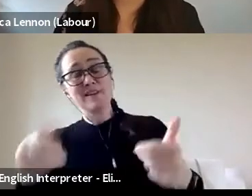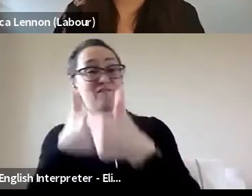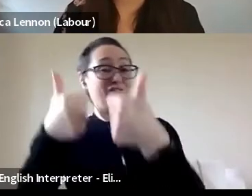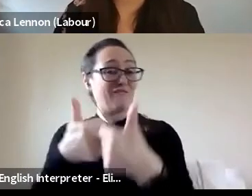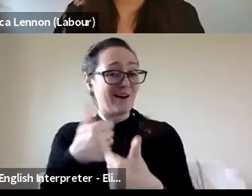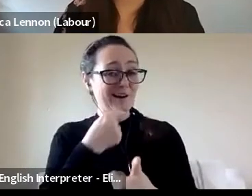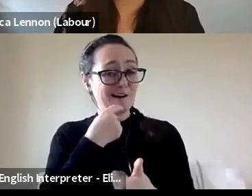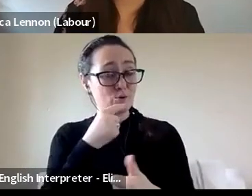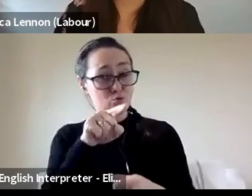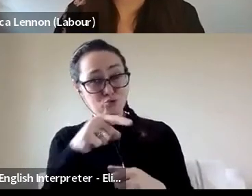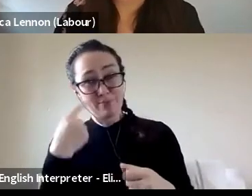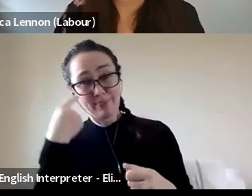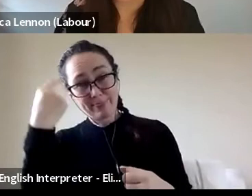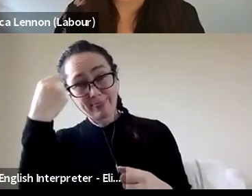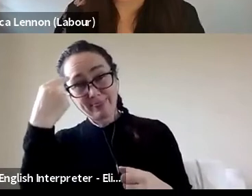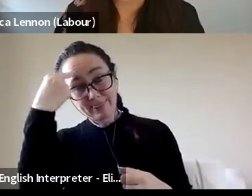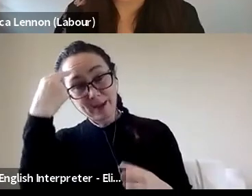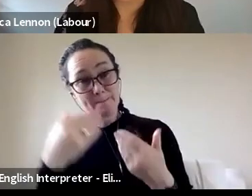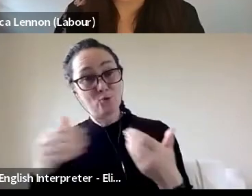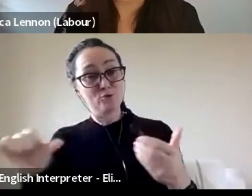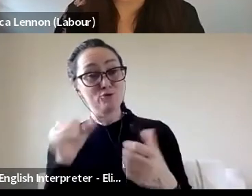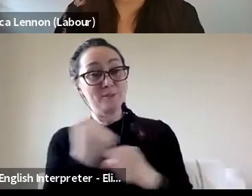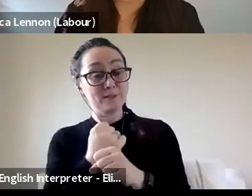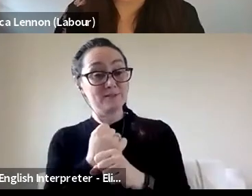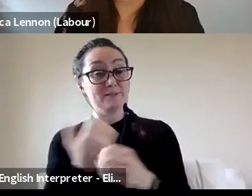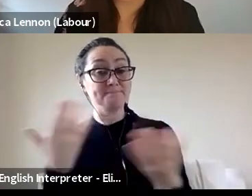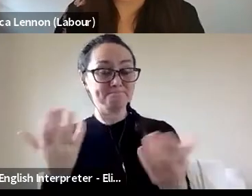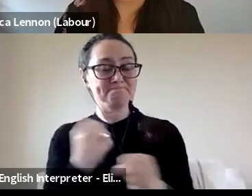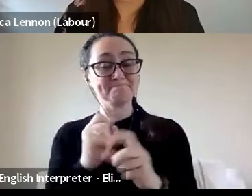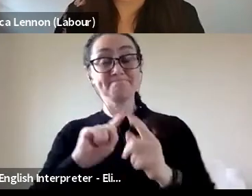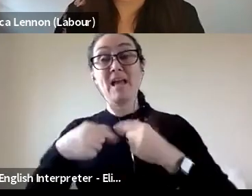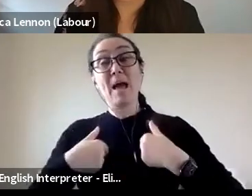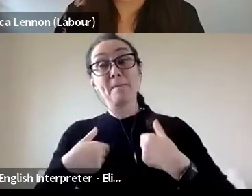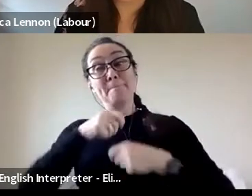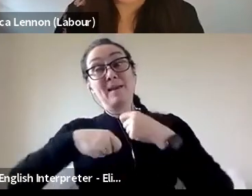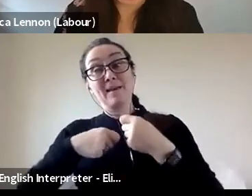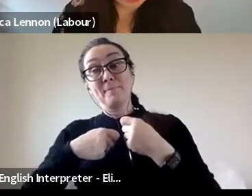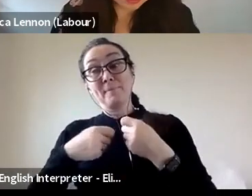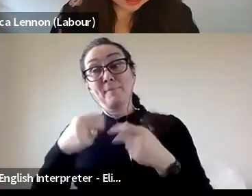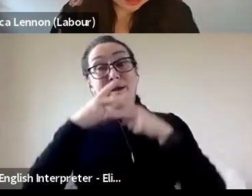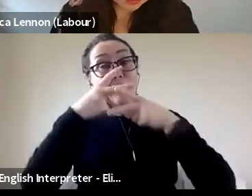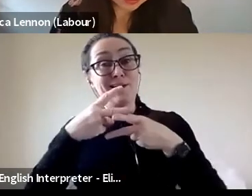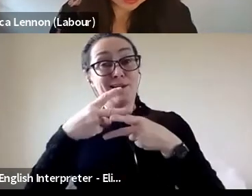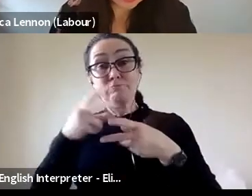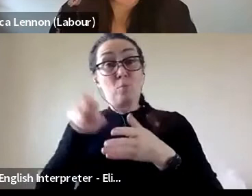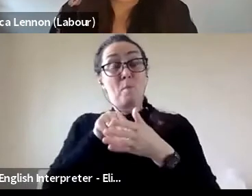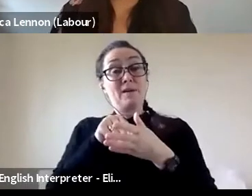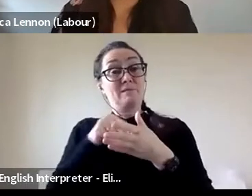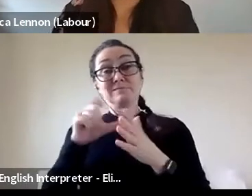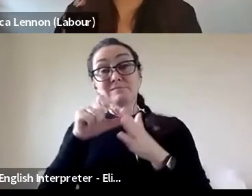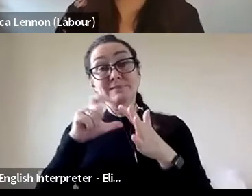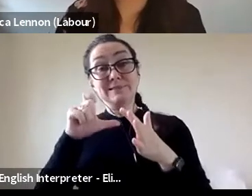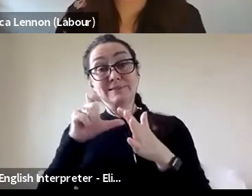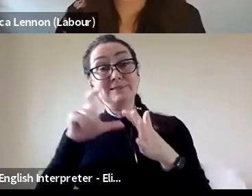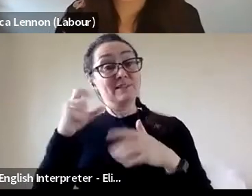Well, I became an unpaid carer in December. So I absolutely take